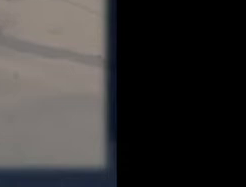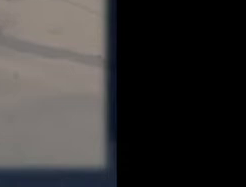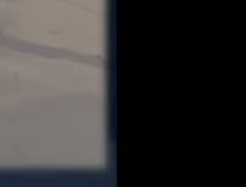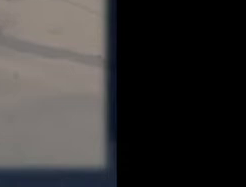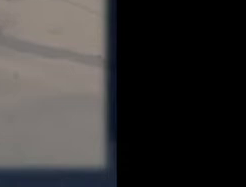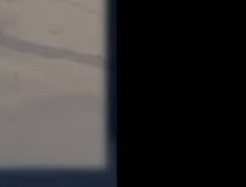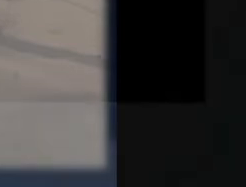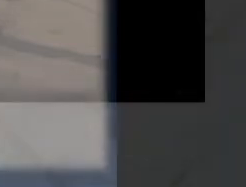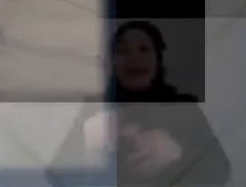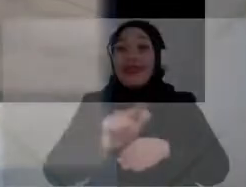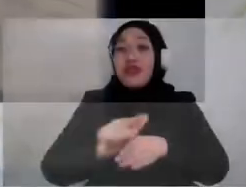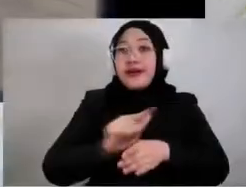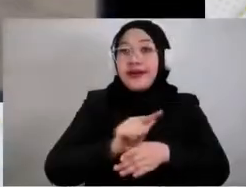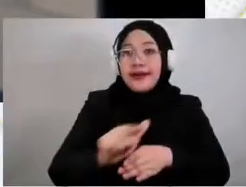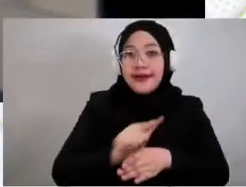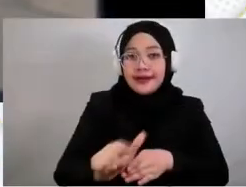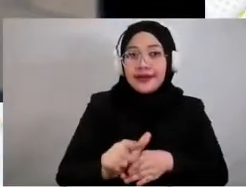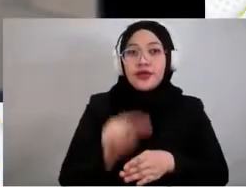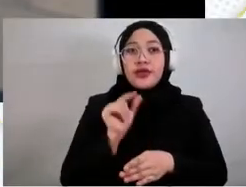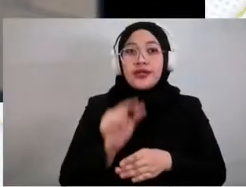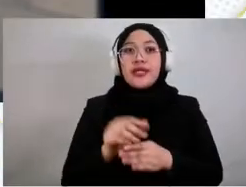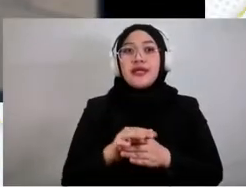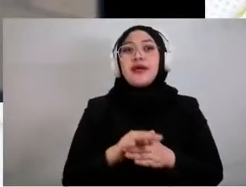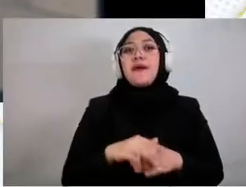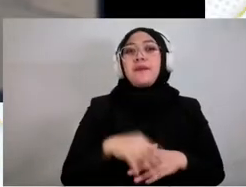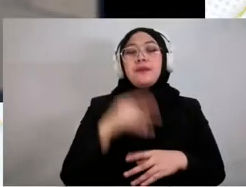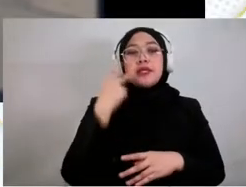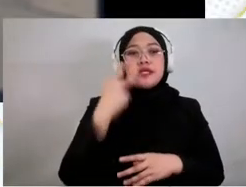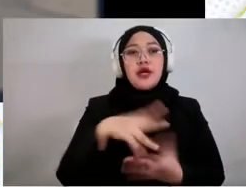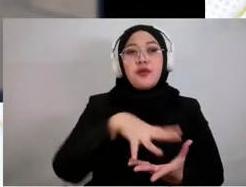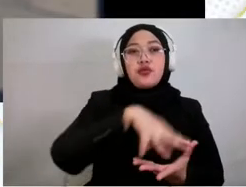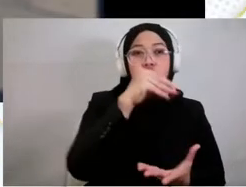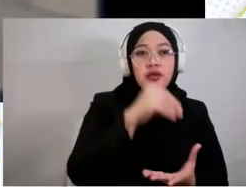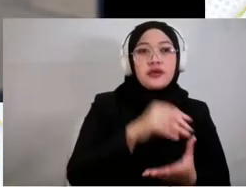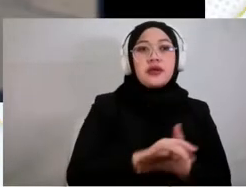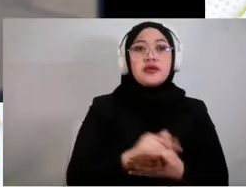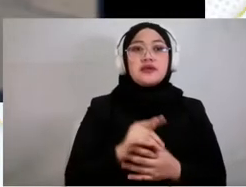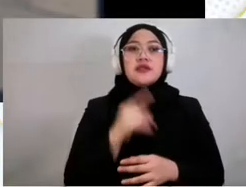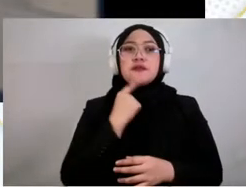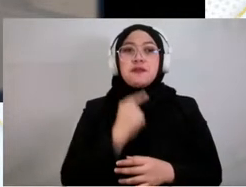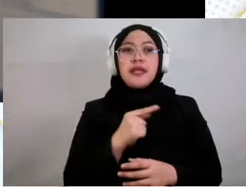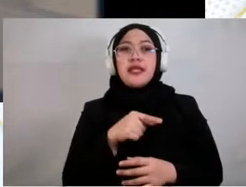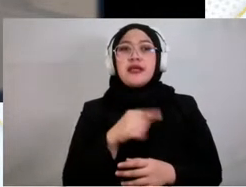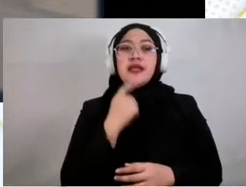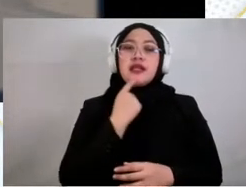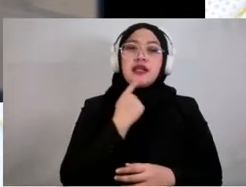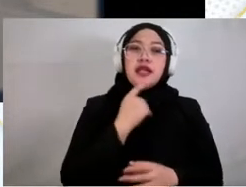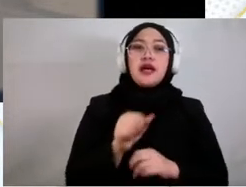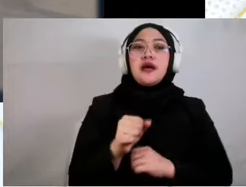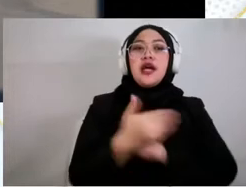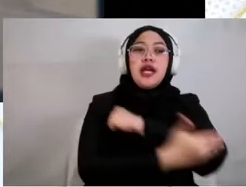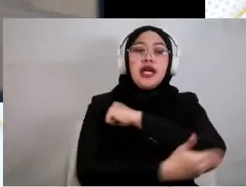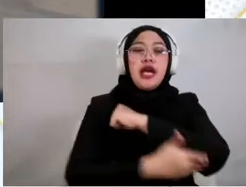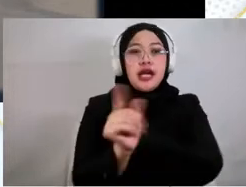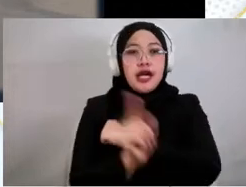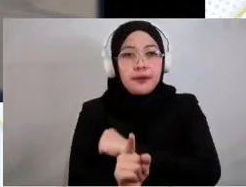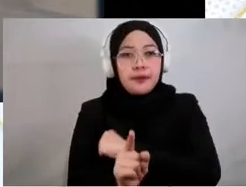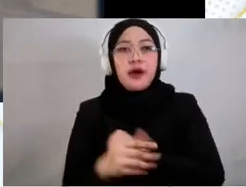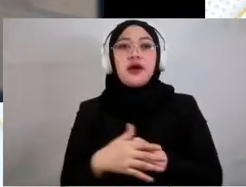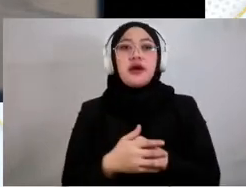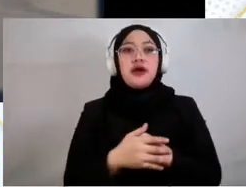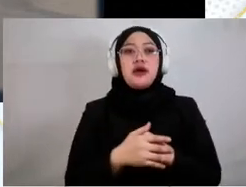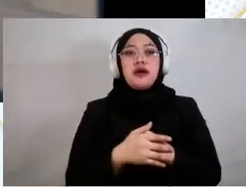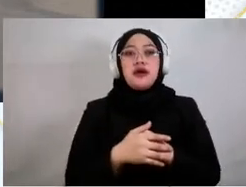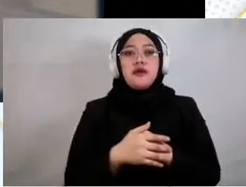pre-deployment training in the peacekeeping center, mission background, safety, and productive cultures are